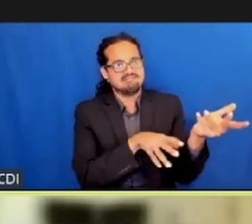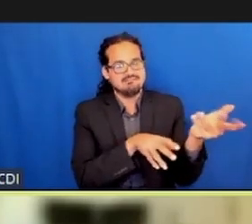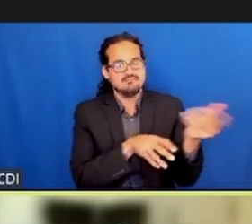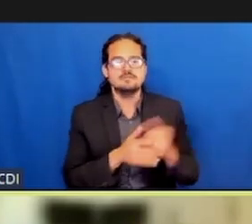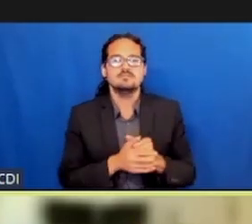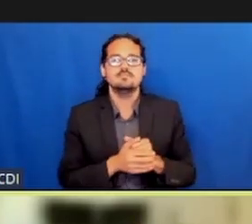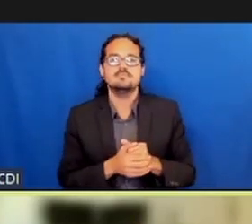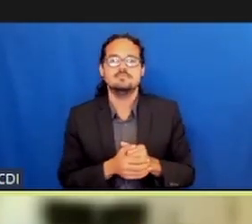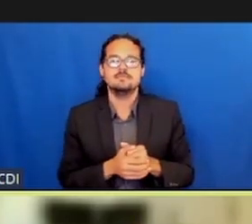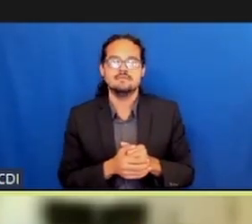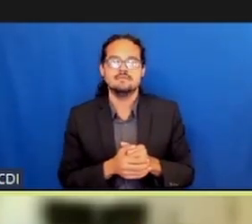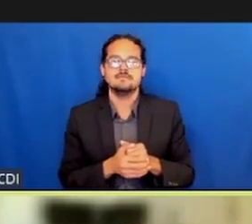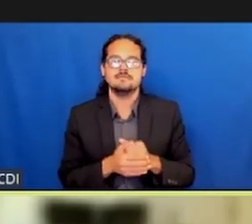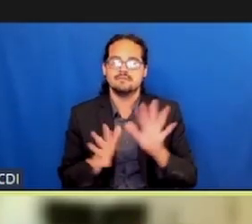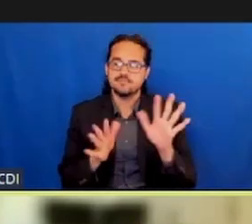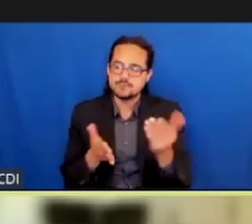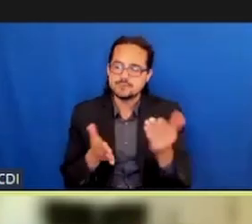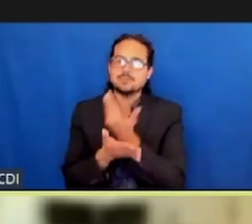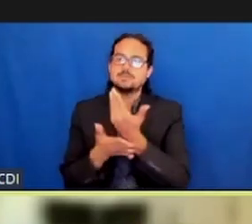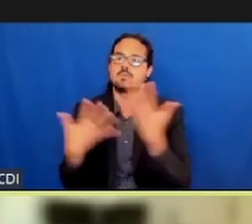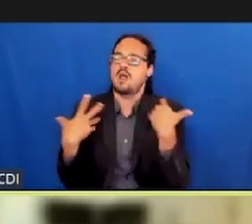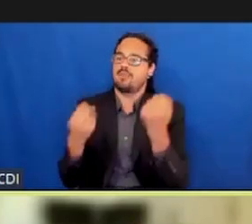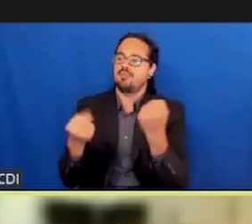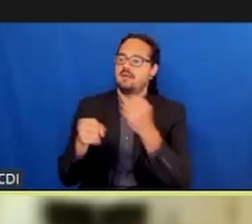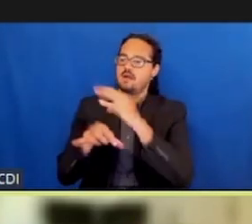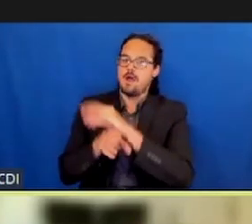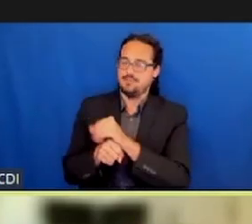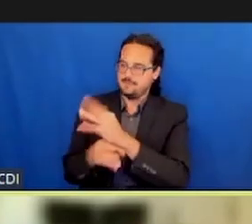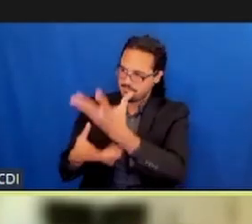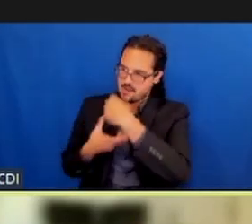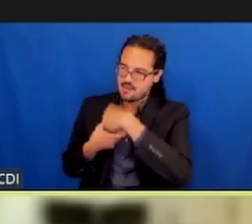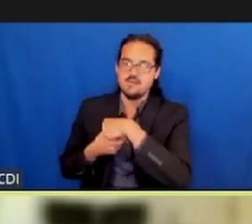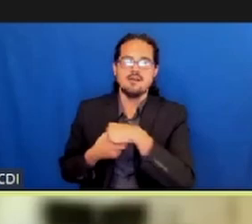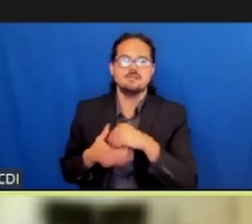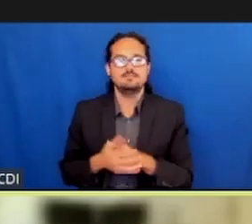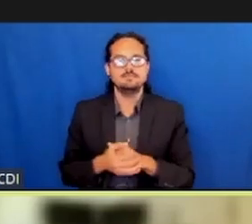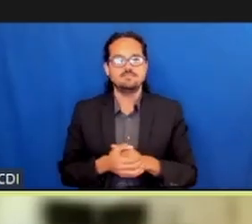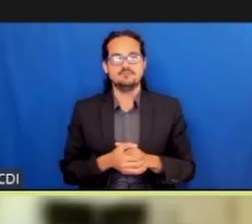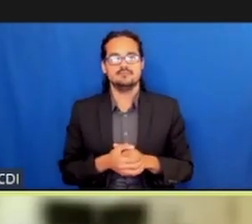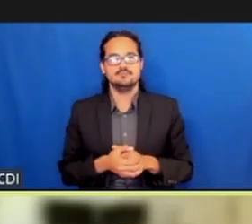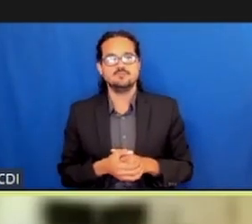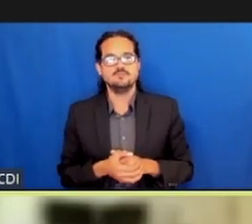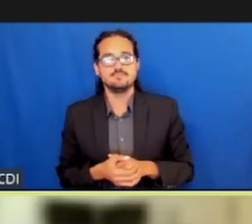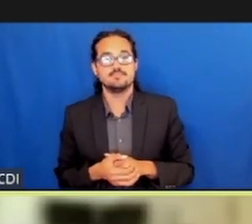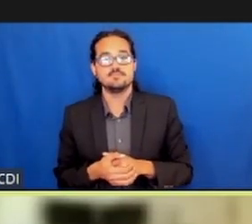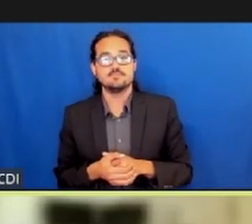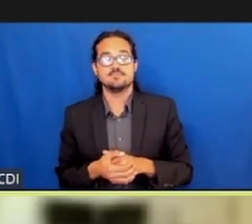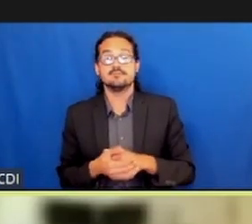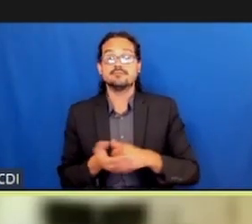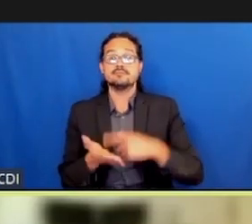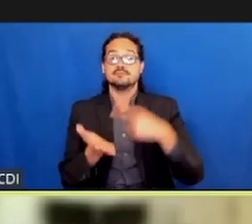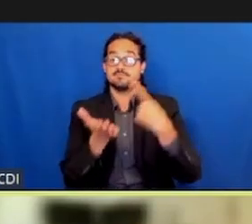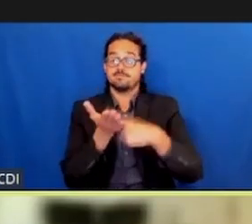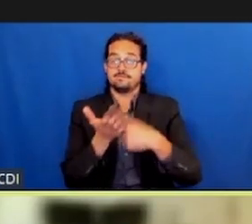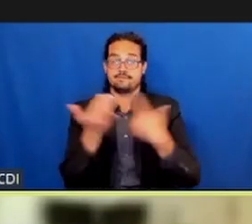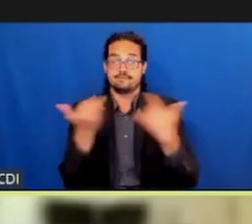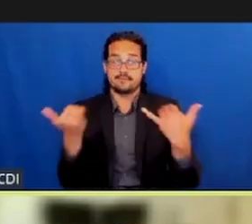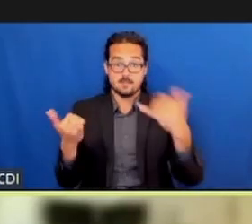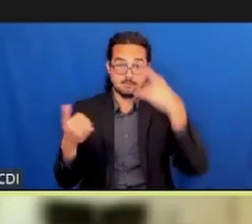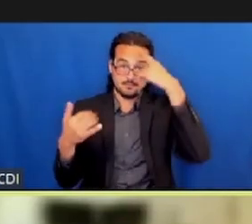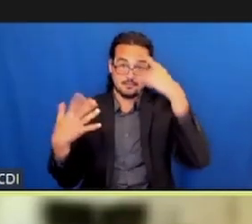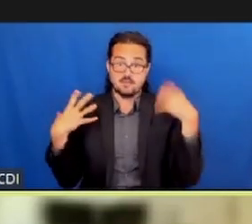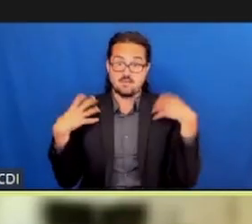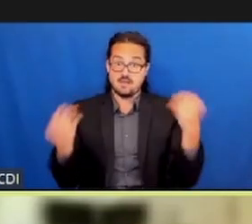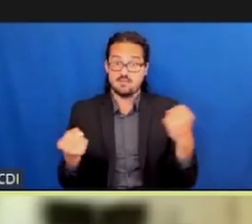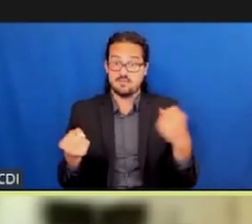Let's talk specifically about mental health. And I am not a psychiatrist or a psychologist, but I did talk to a number of my colleagues across the county, and